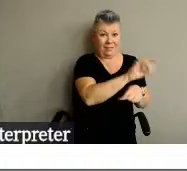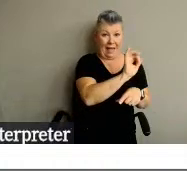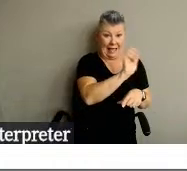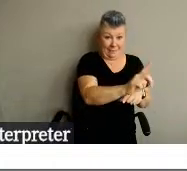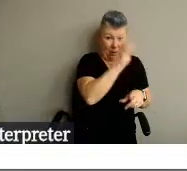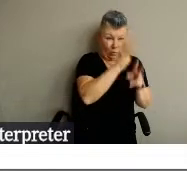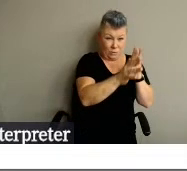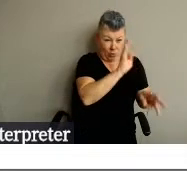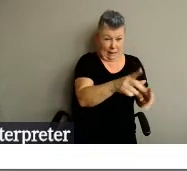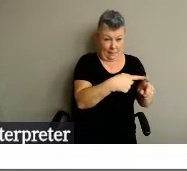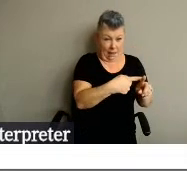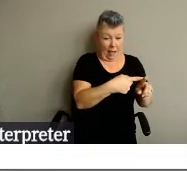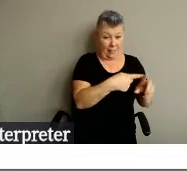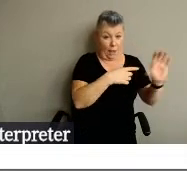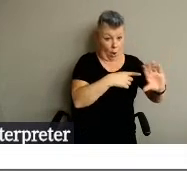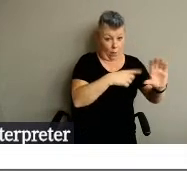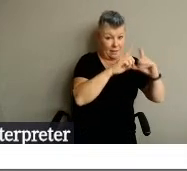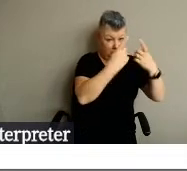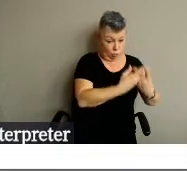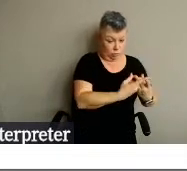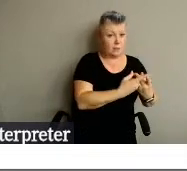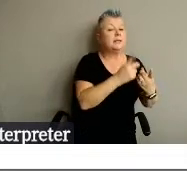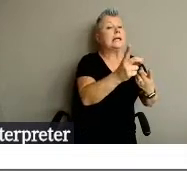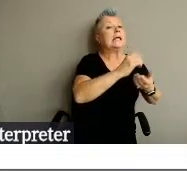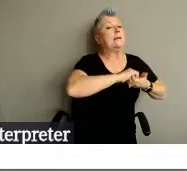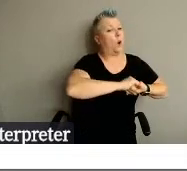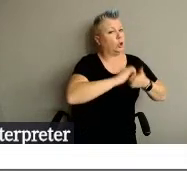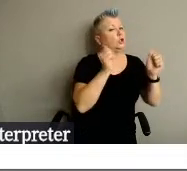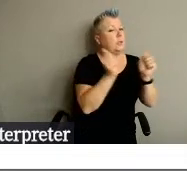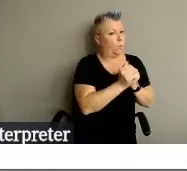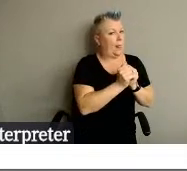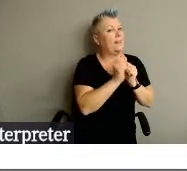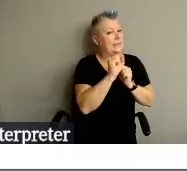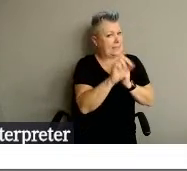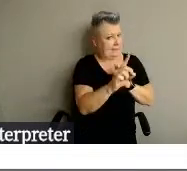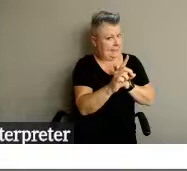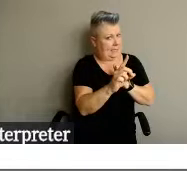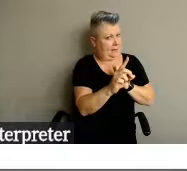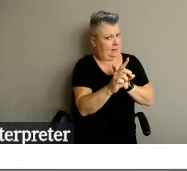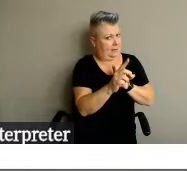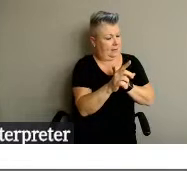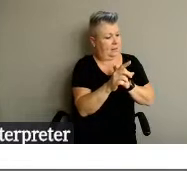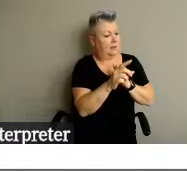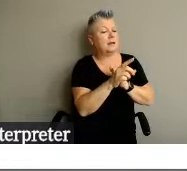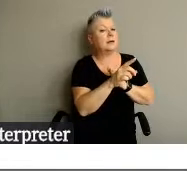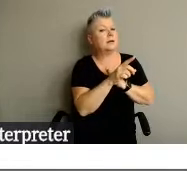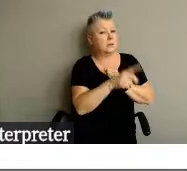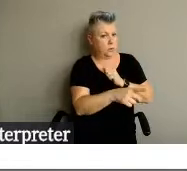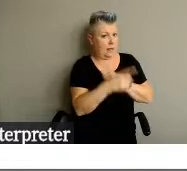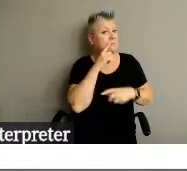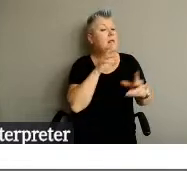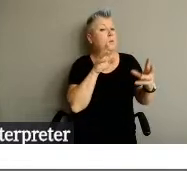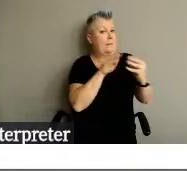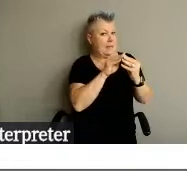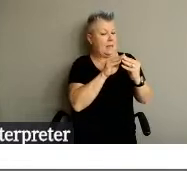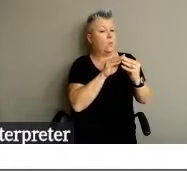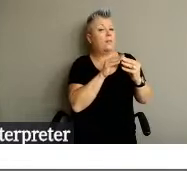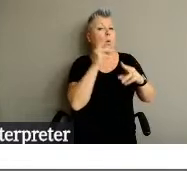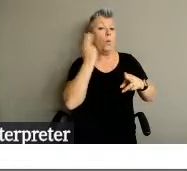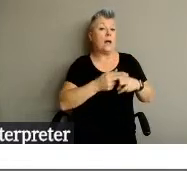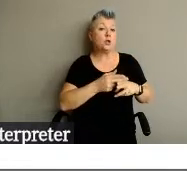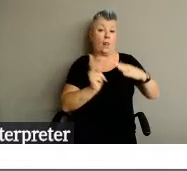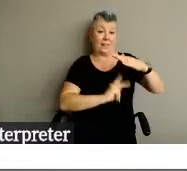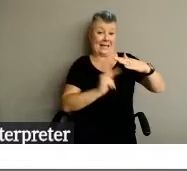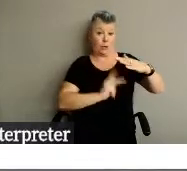the coalition district. In partnership with SSD. In partnership. They meet with the kindergarten programming team to do